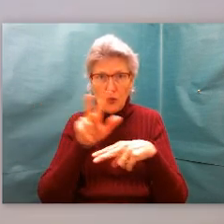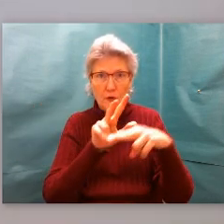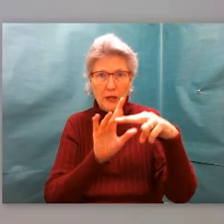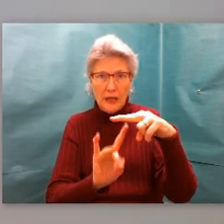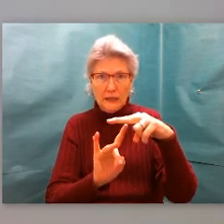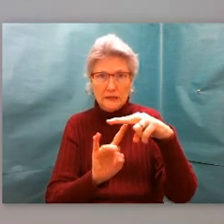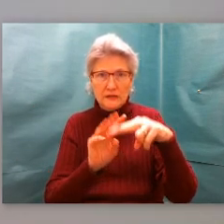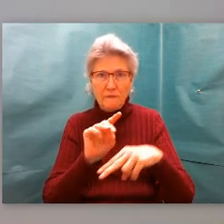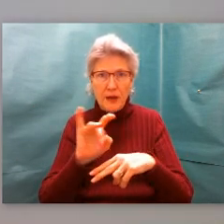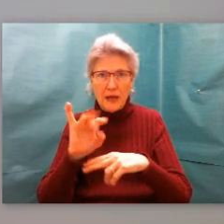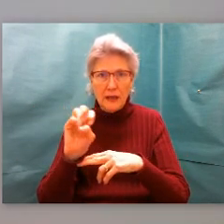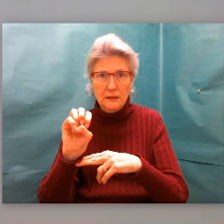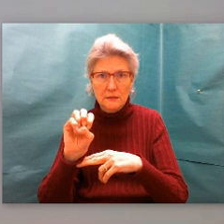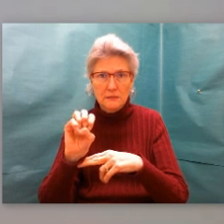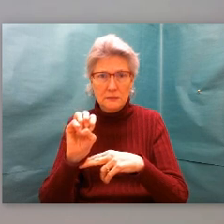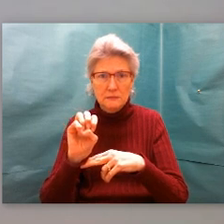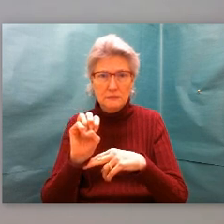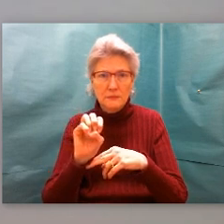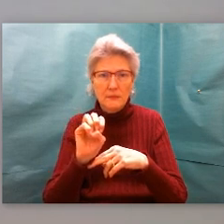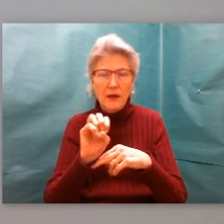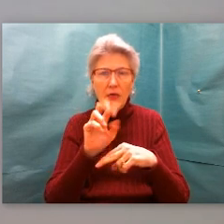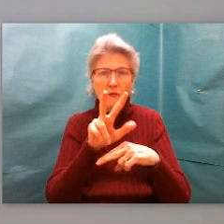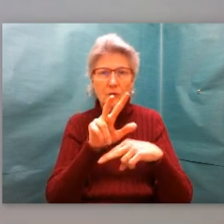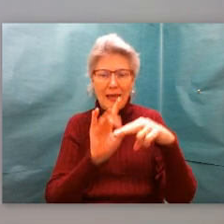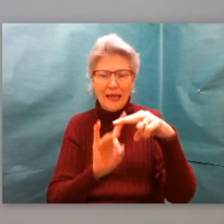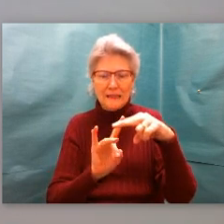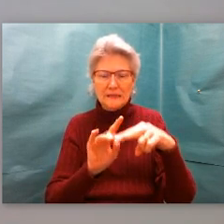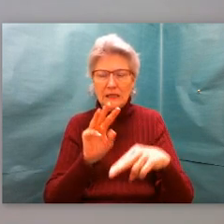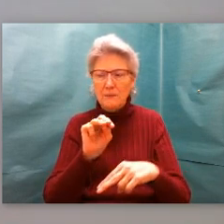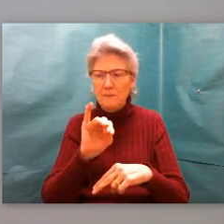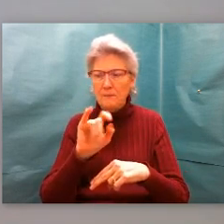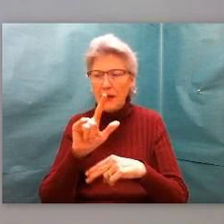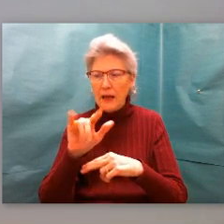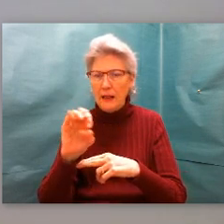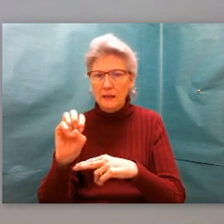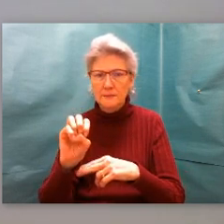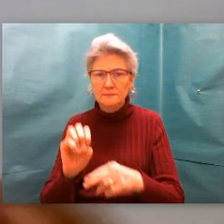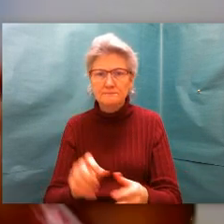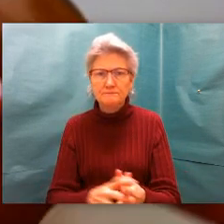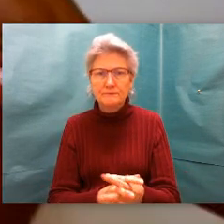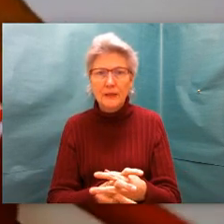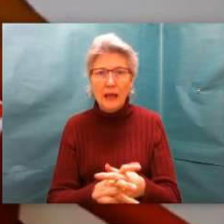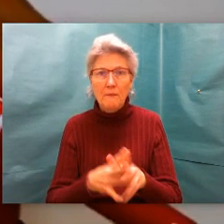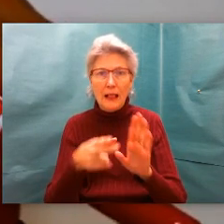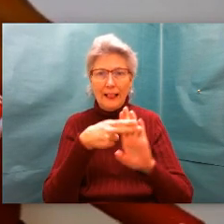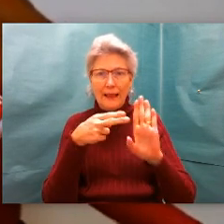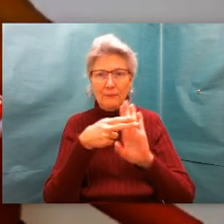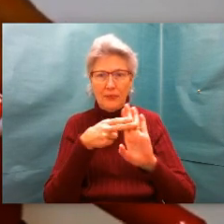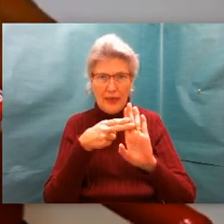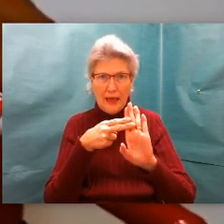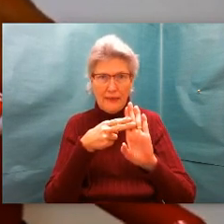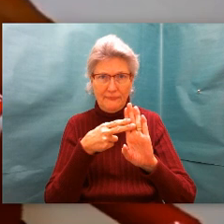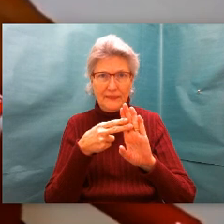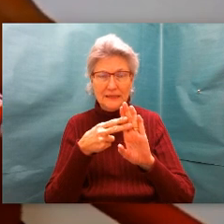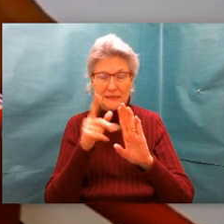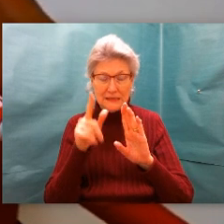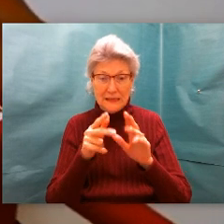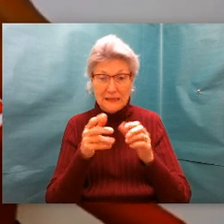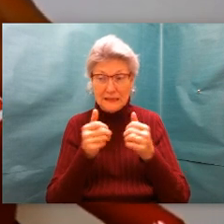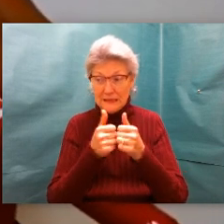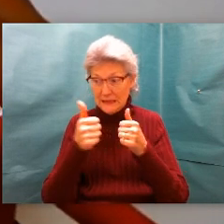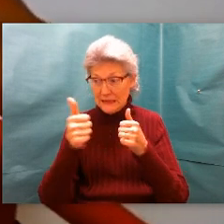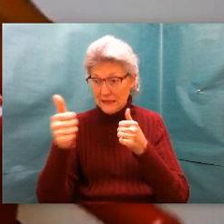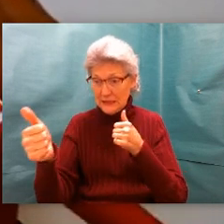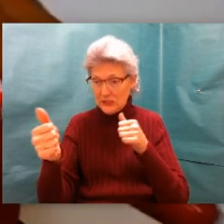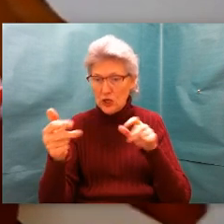of a mile. So I'm going to shade in 3/8. And I'll label that over to the side that this is the